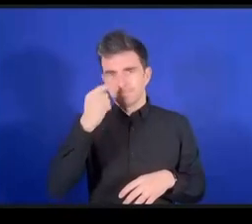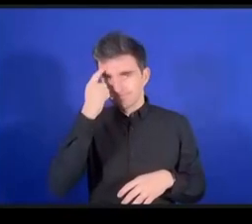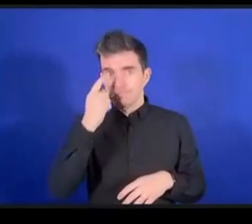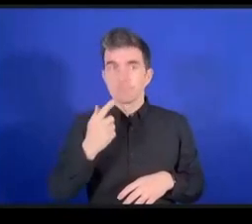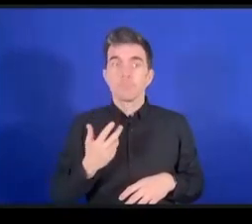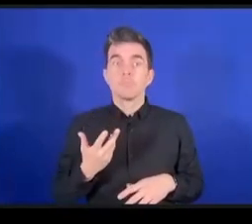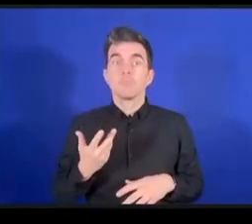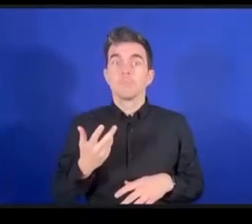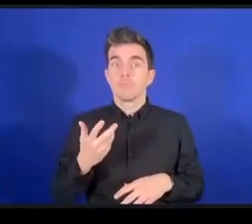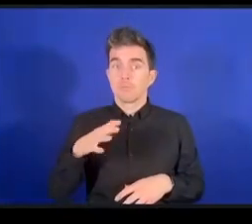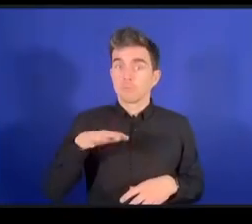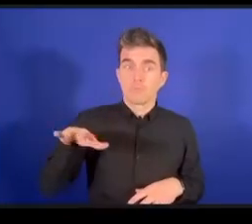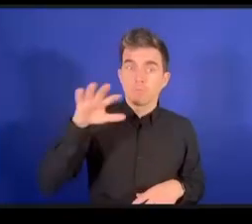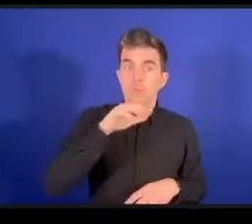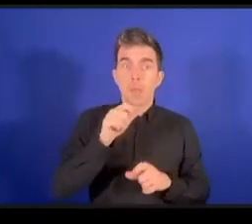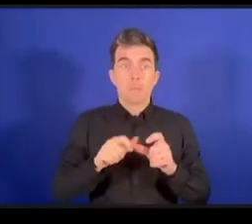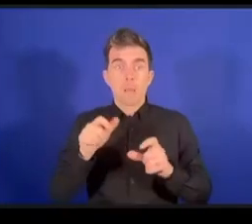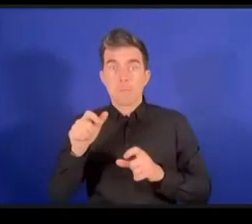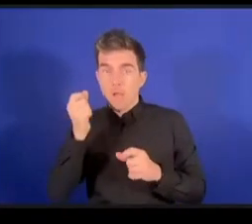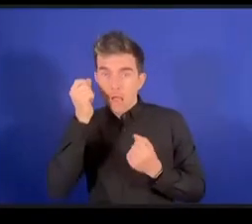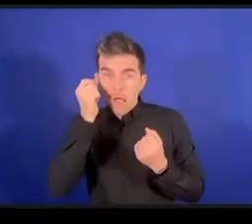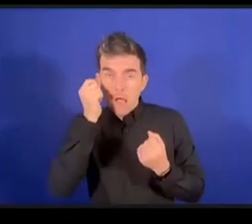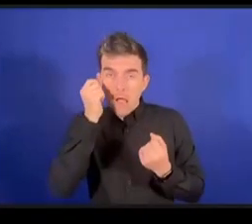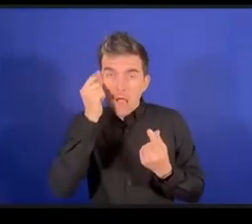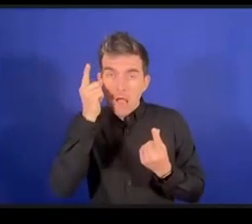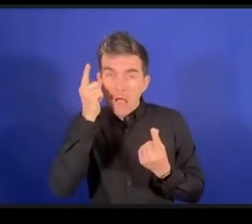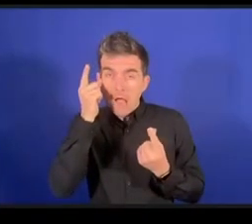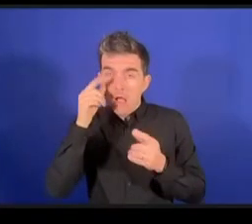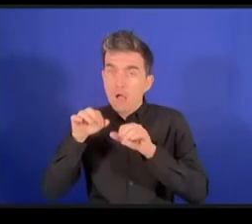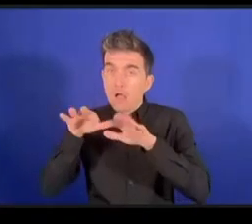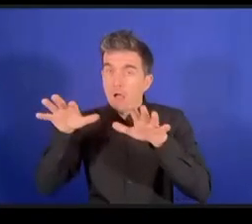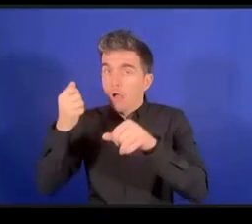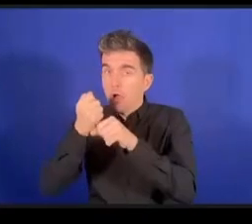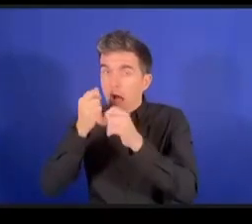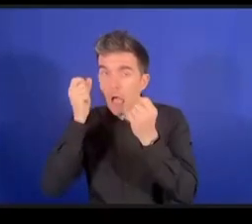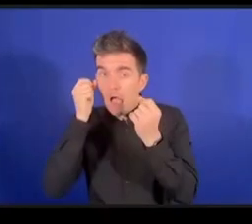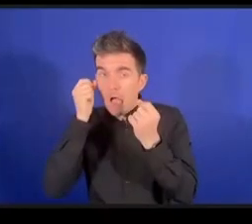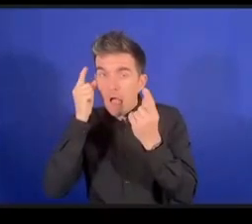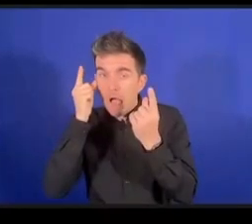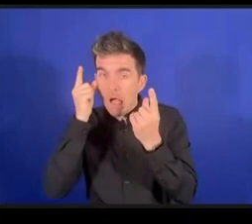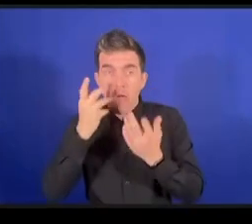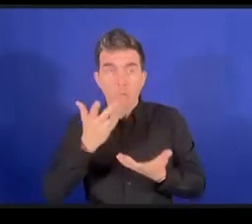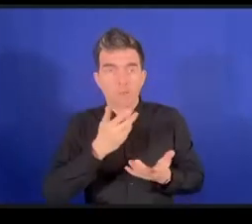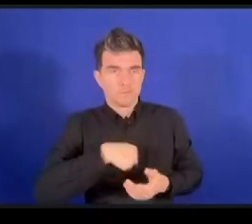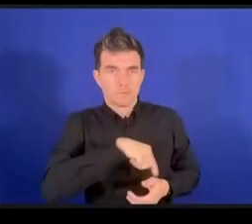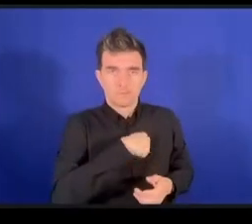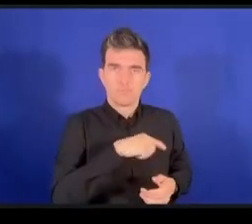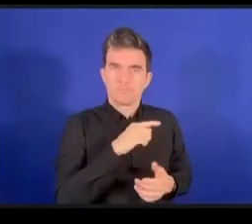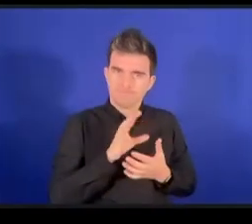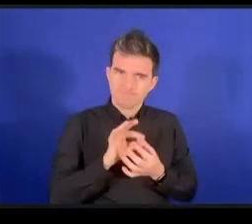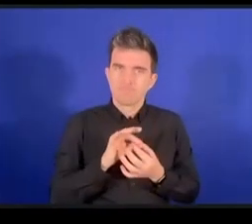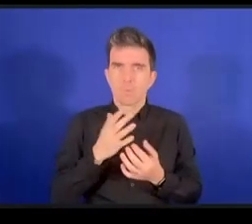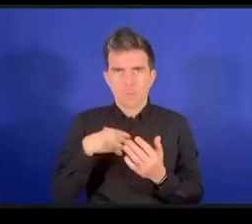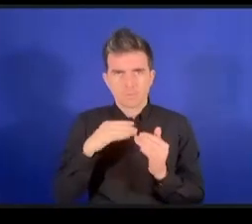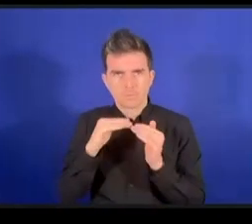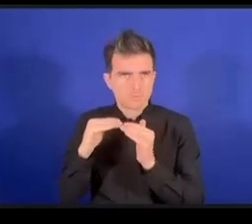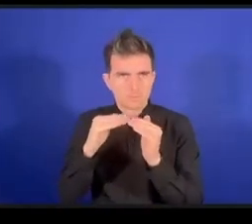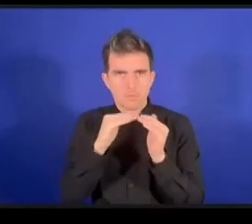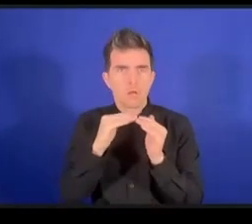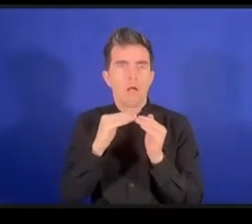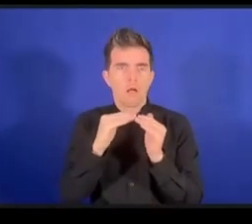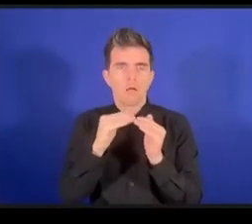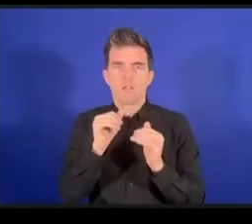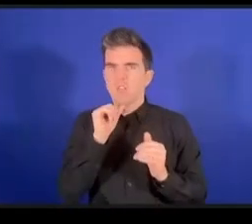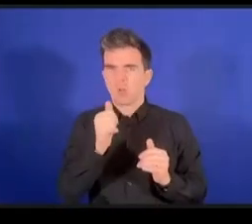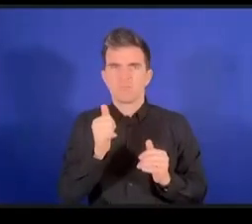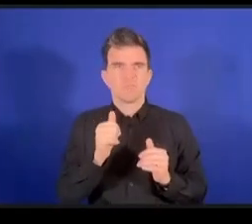isn't just about an issue of education and access to education, if they saw the larger picture, I think it could be very useful. So it